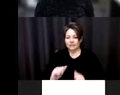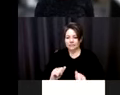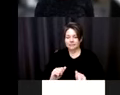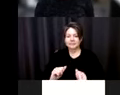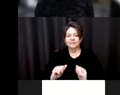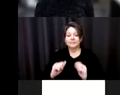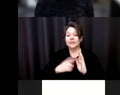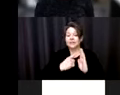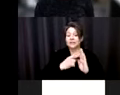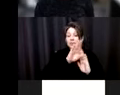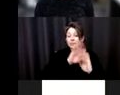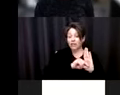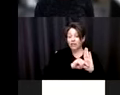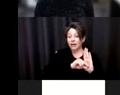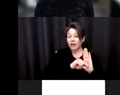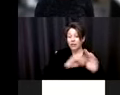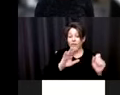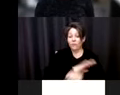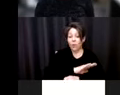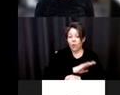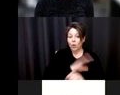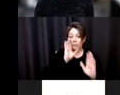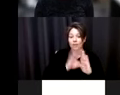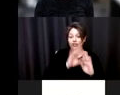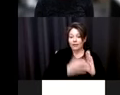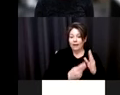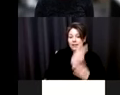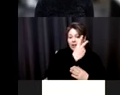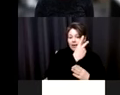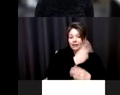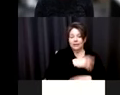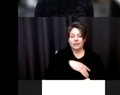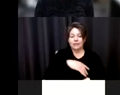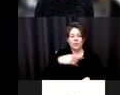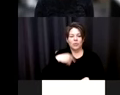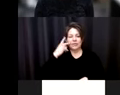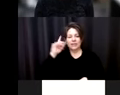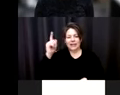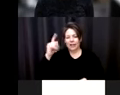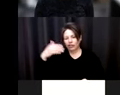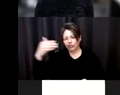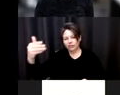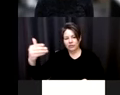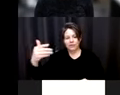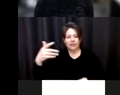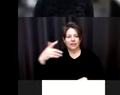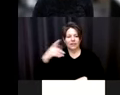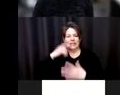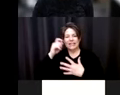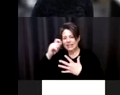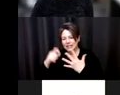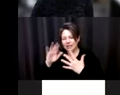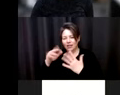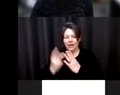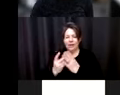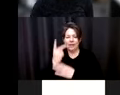the background image is a full image of the plant. You'll see further on, it's a detail of the plant,